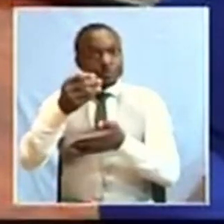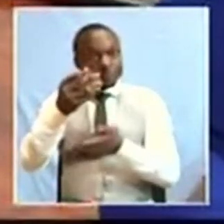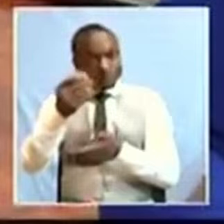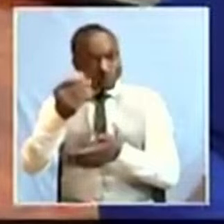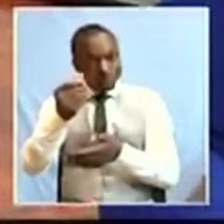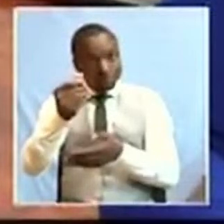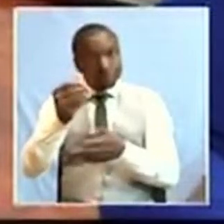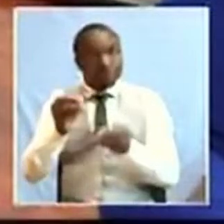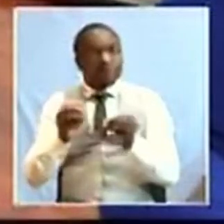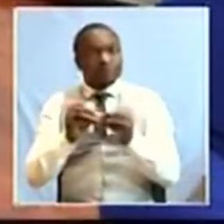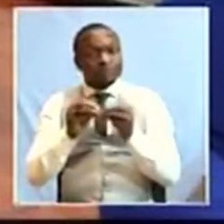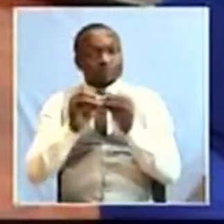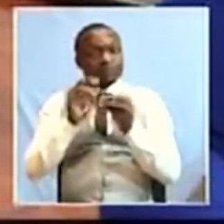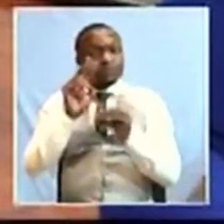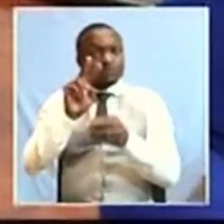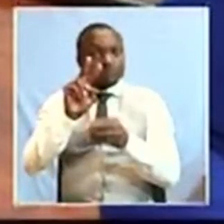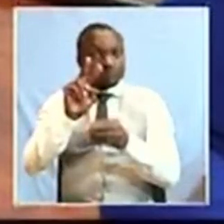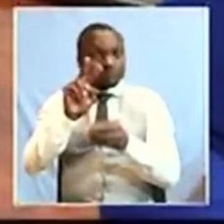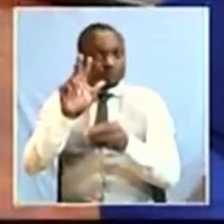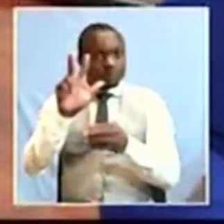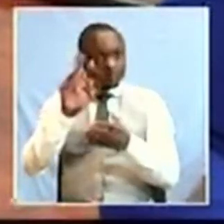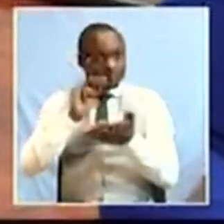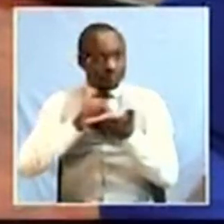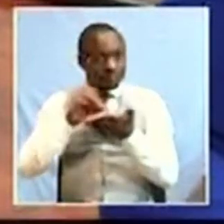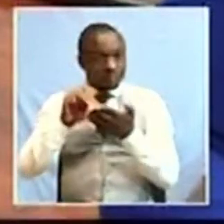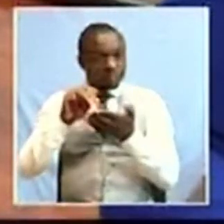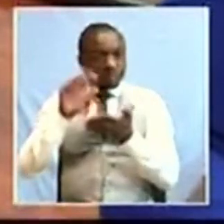revenue totaling